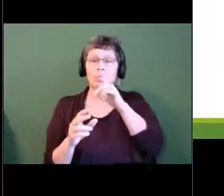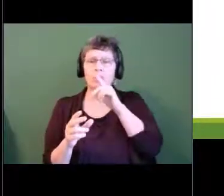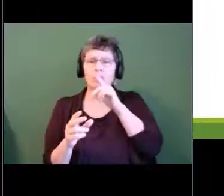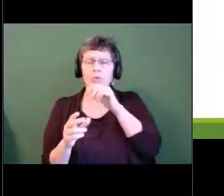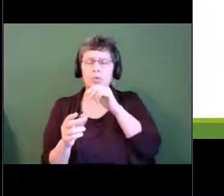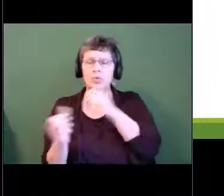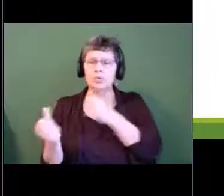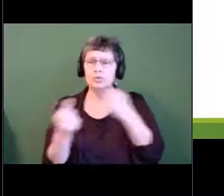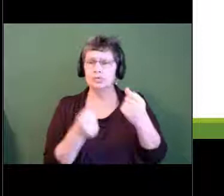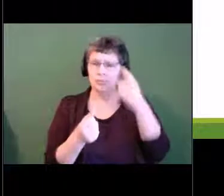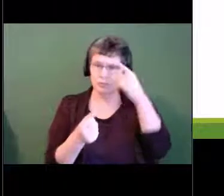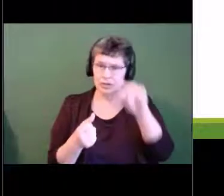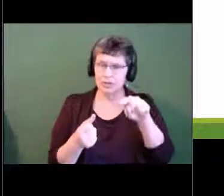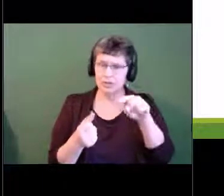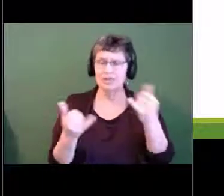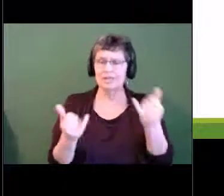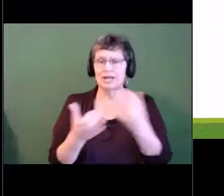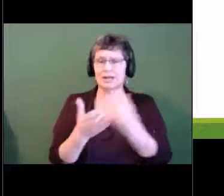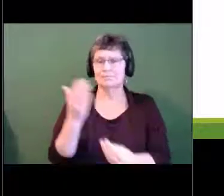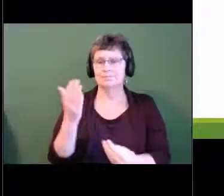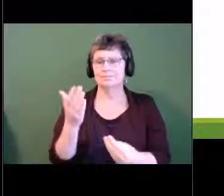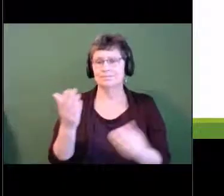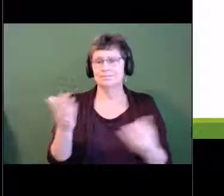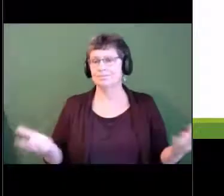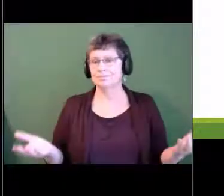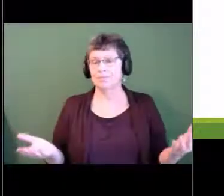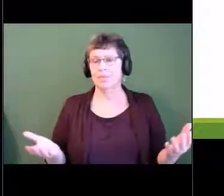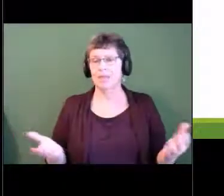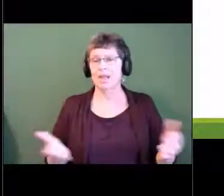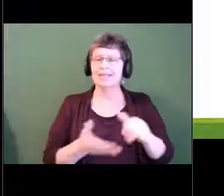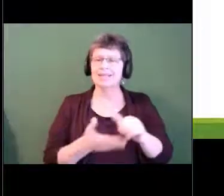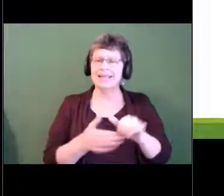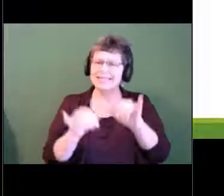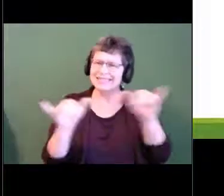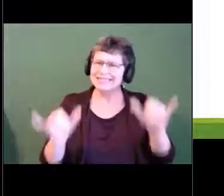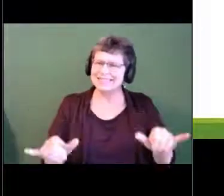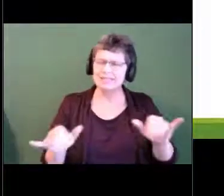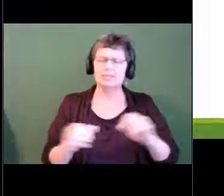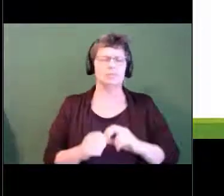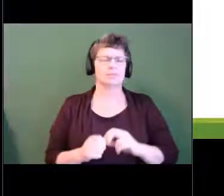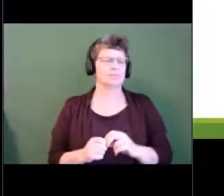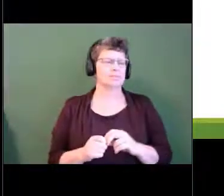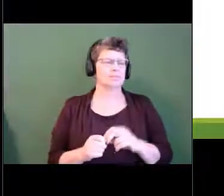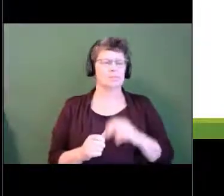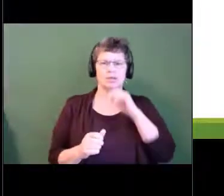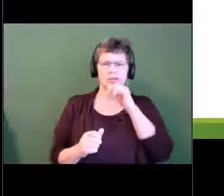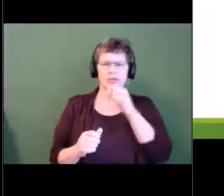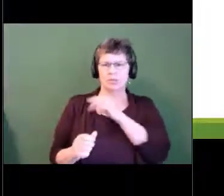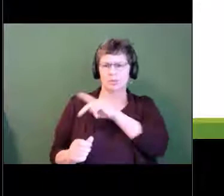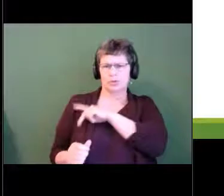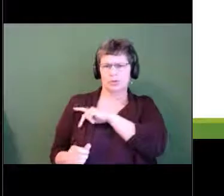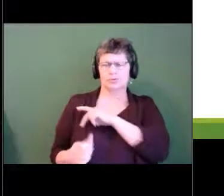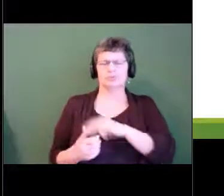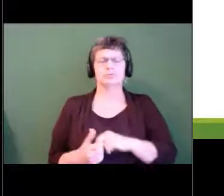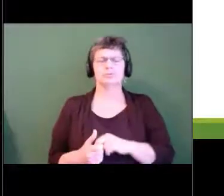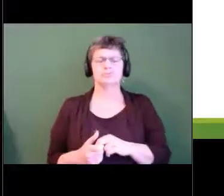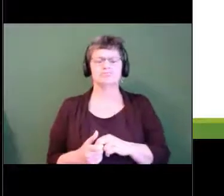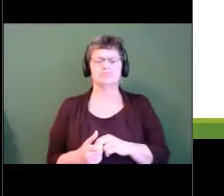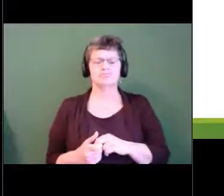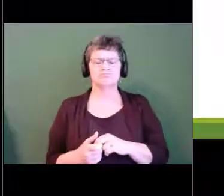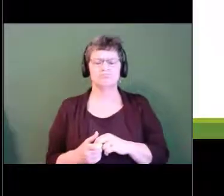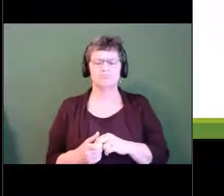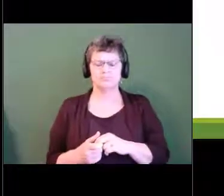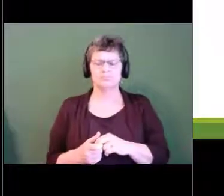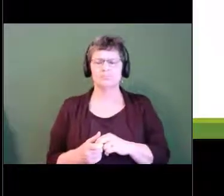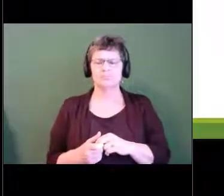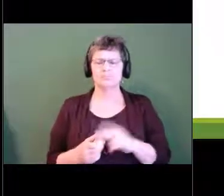systems issues that need to be addressed. They're not all personal. Things like, in terms of getting around as well, and people have talked a lot about